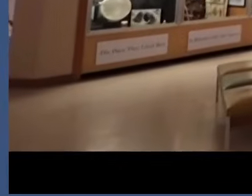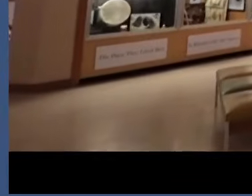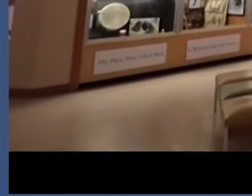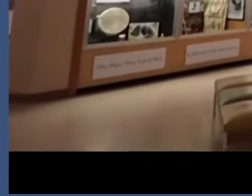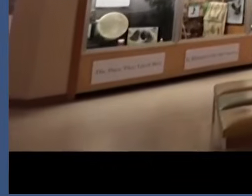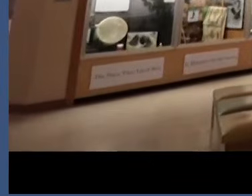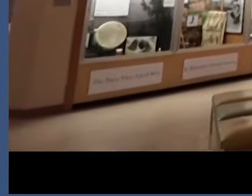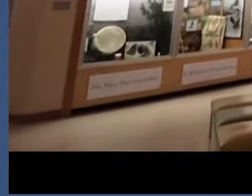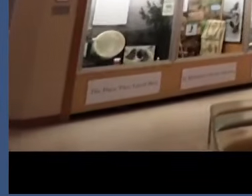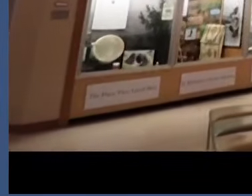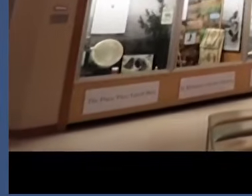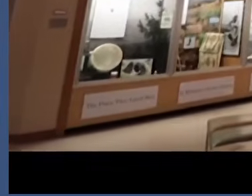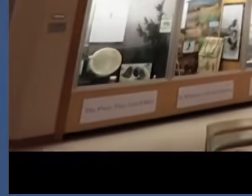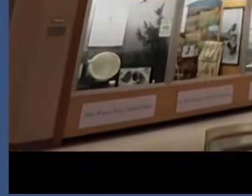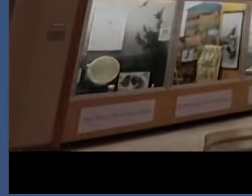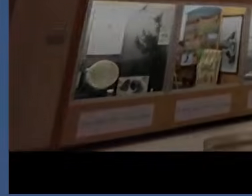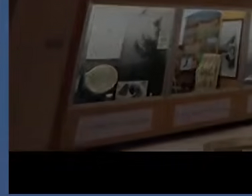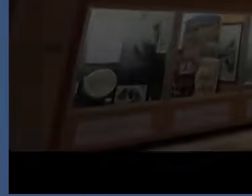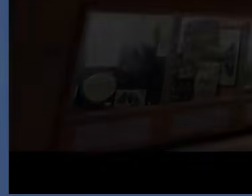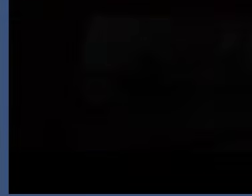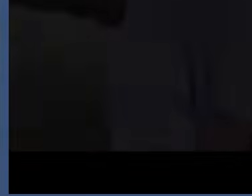of us.